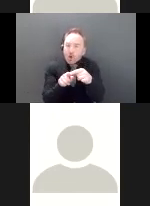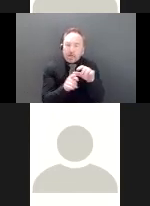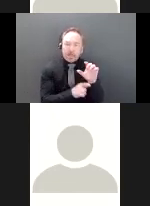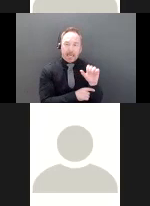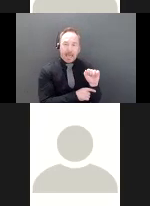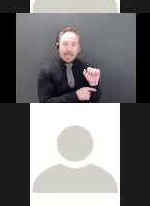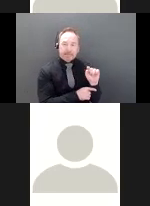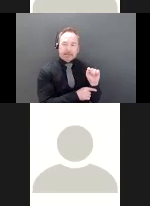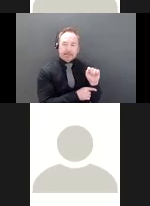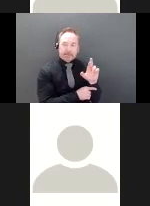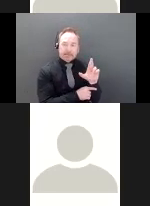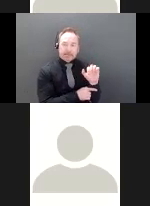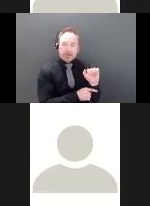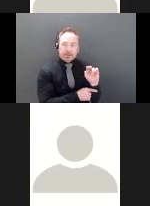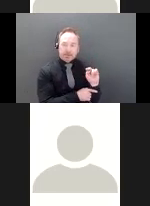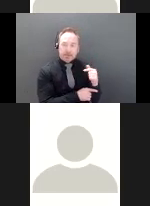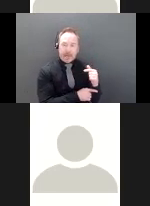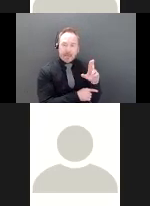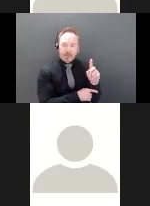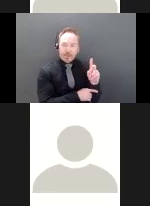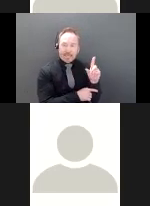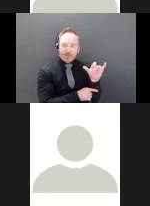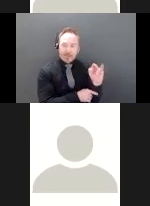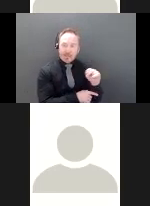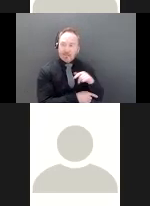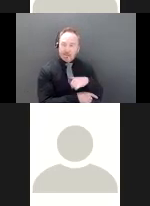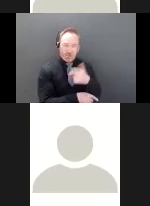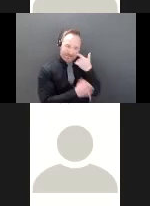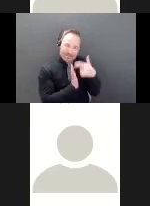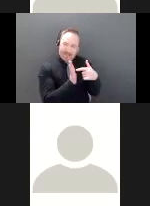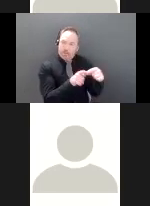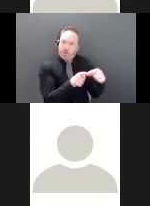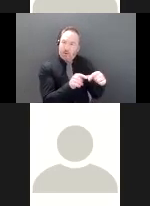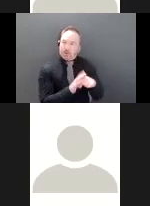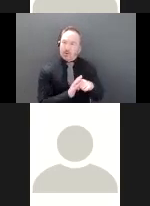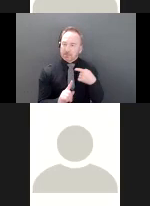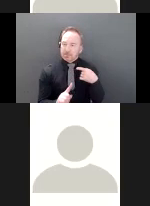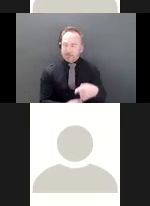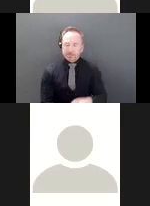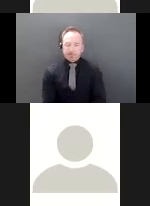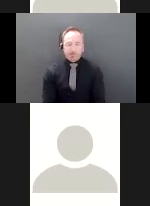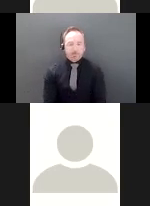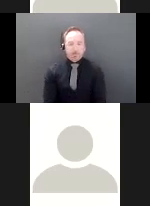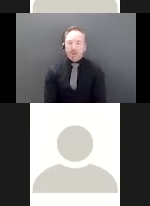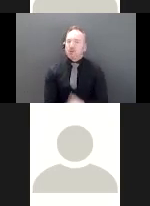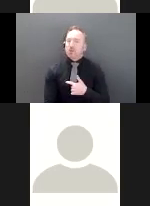unless it was fatal. So that language is specific there. Illegal